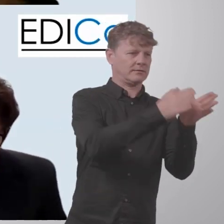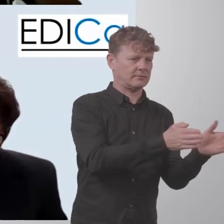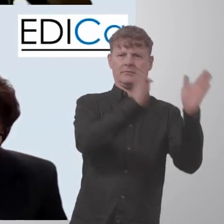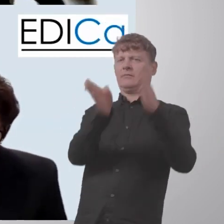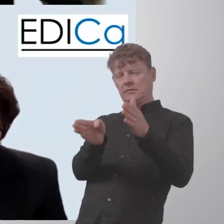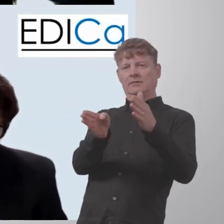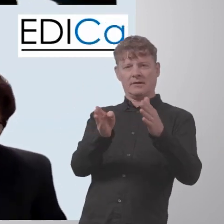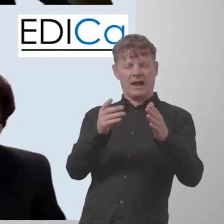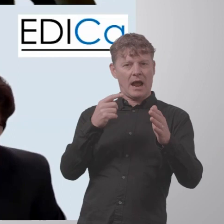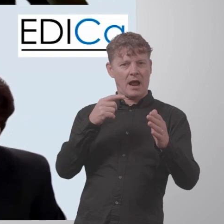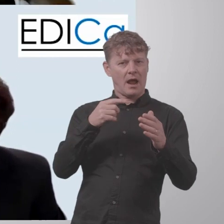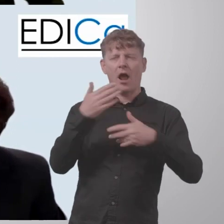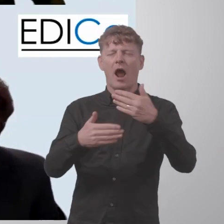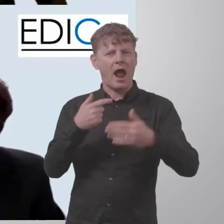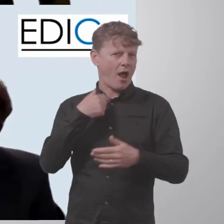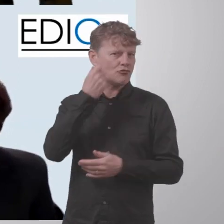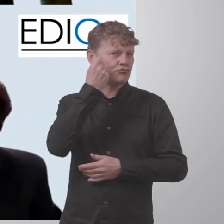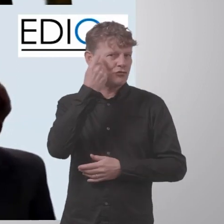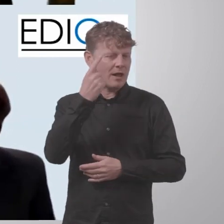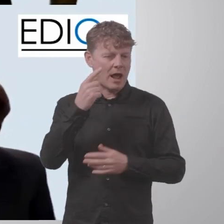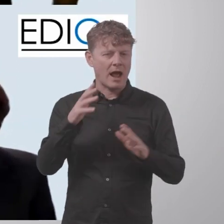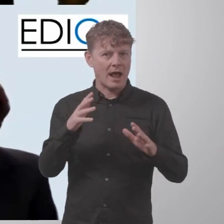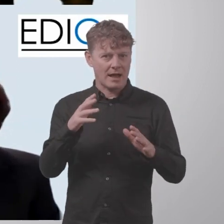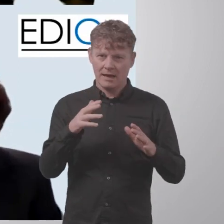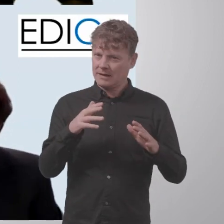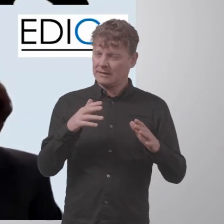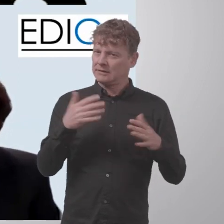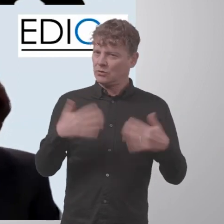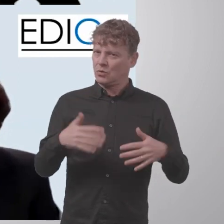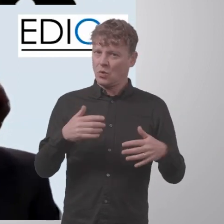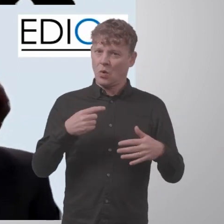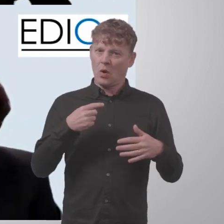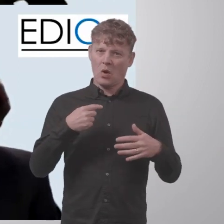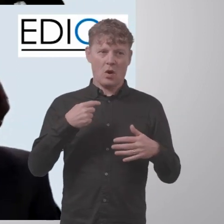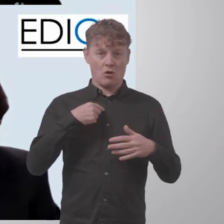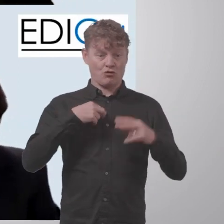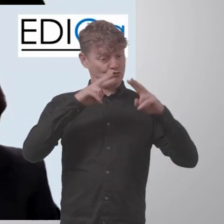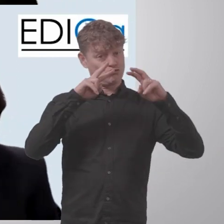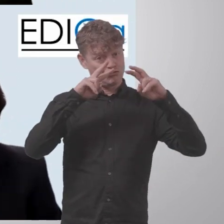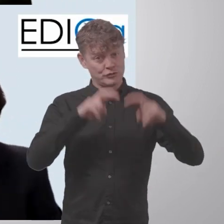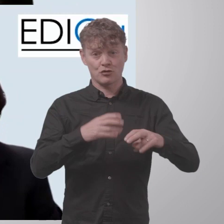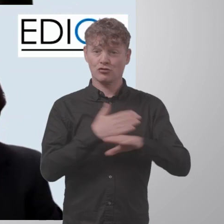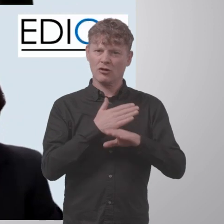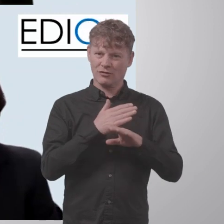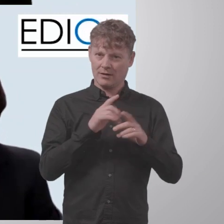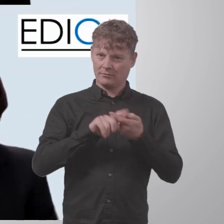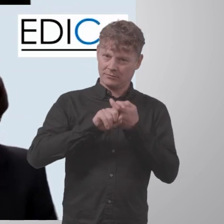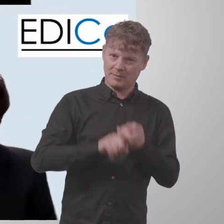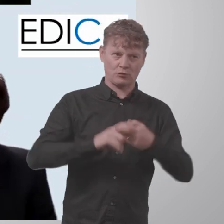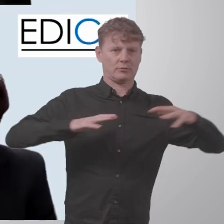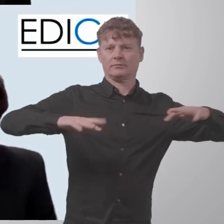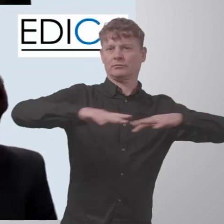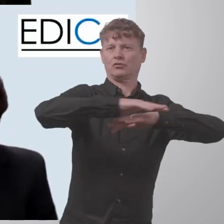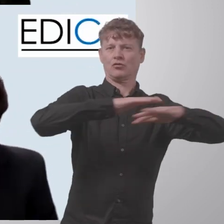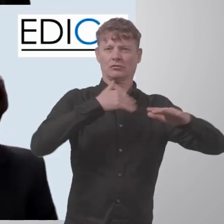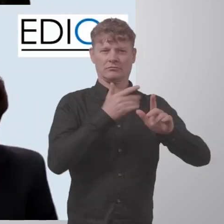quite how socially dependent one's research career becomes, because I'd been to the same conferences for 2 or 3 years and